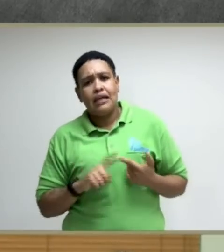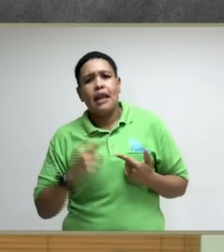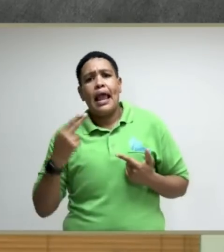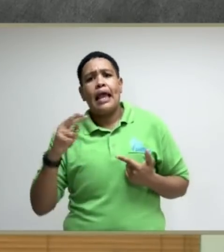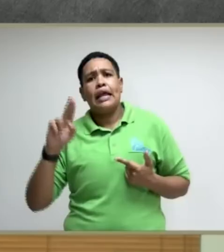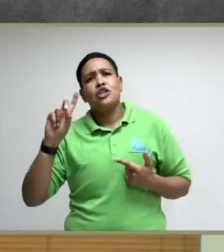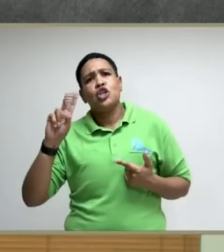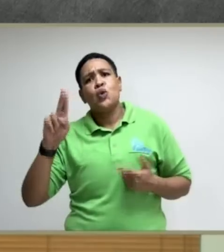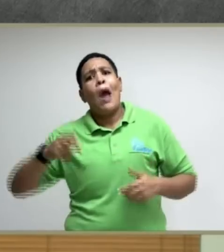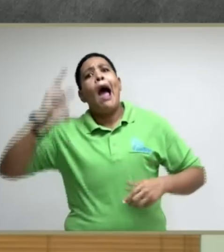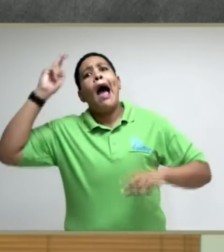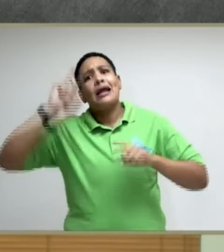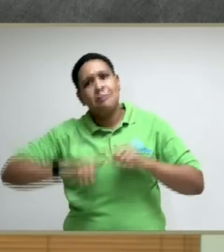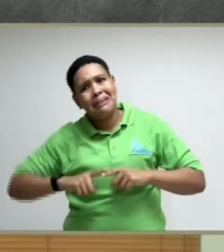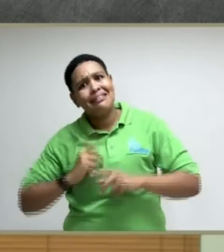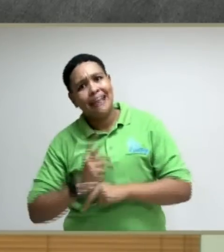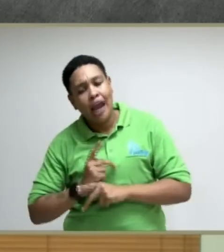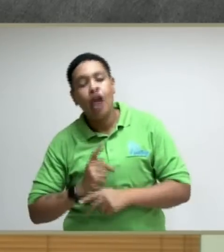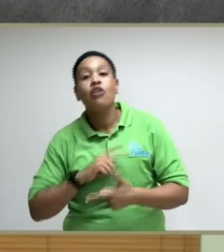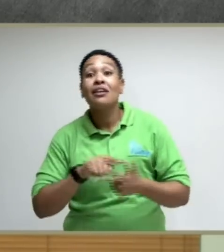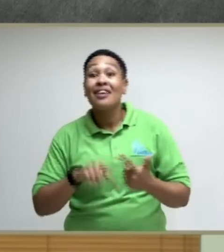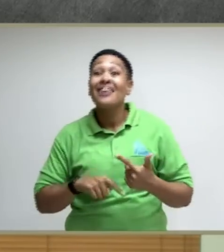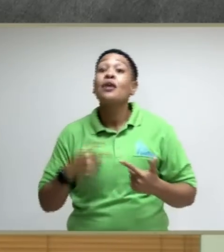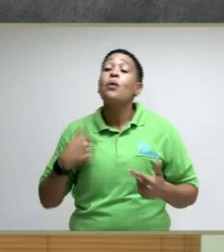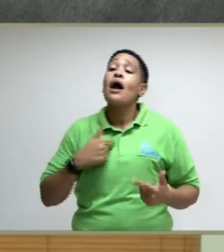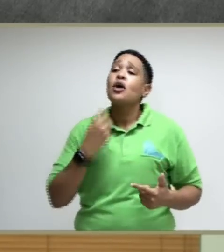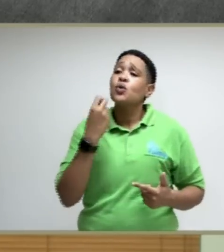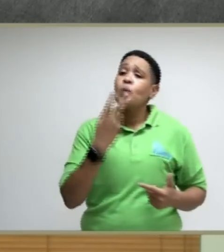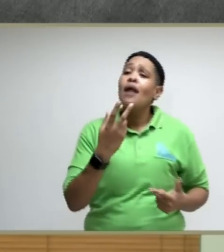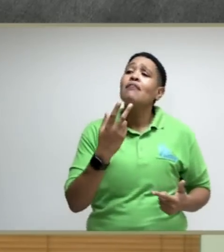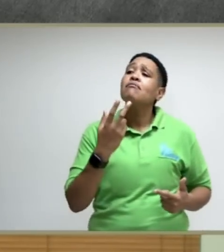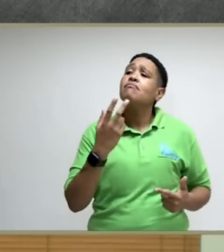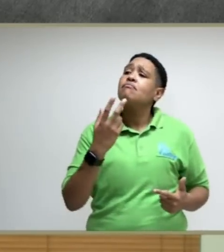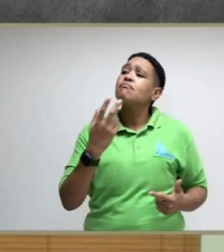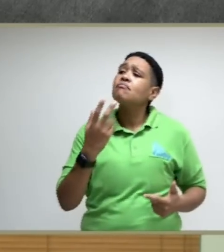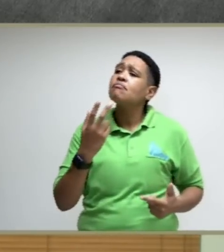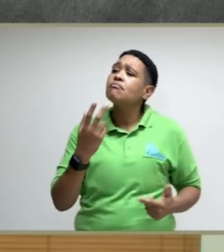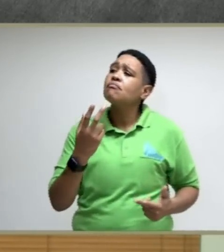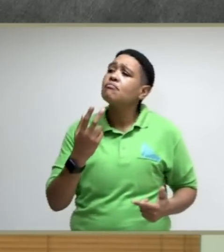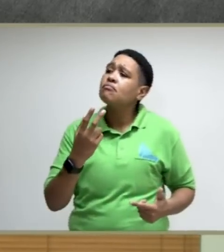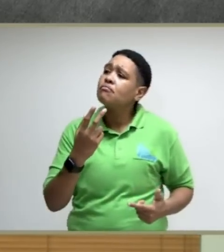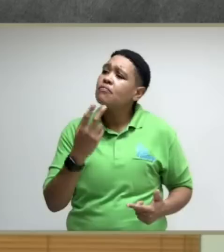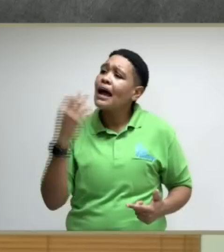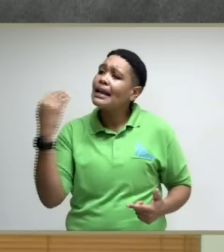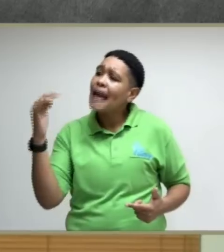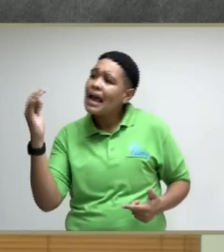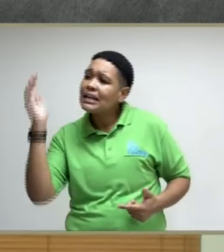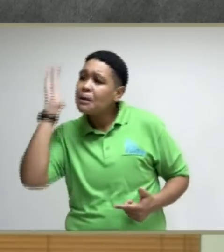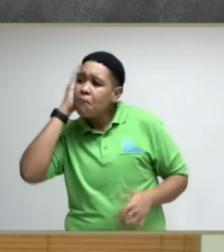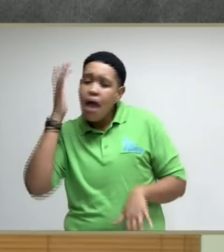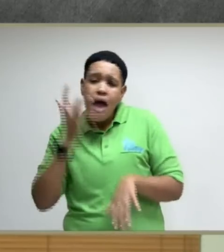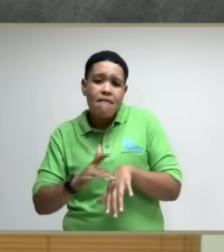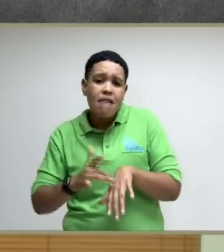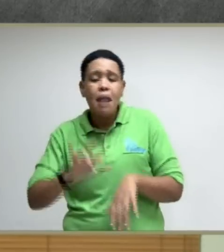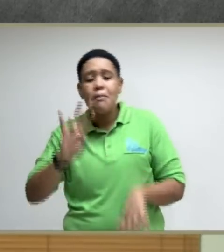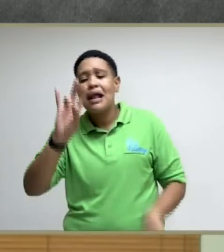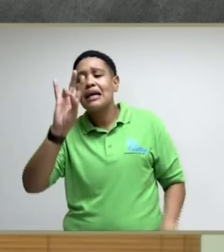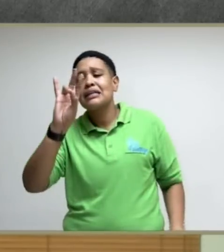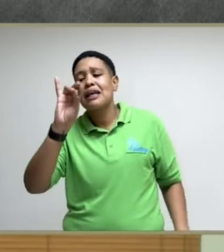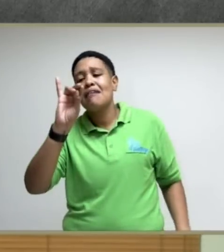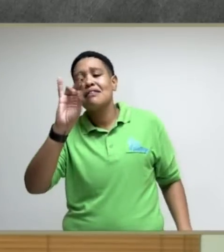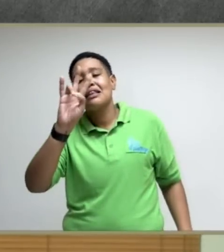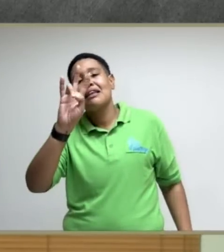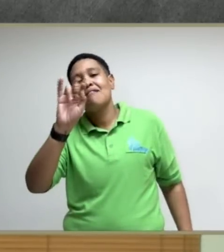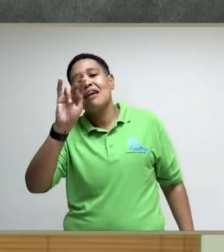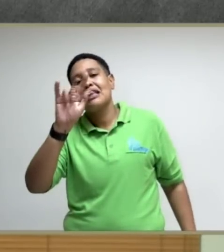ICU beds and 19 HDU beds that were for COVID, and we would have had 70 ventilators. Actually, that should